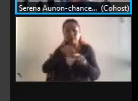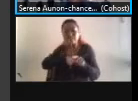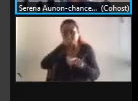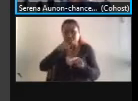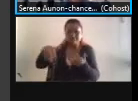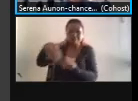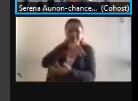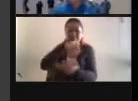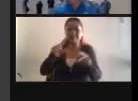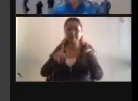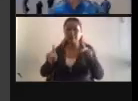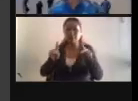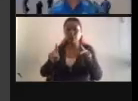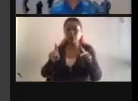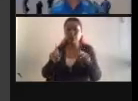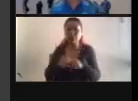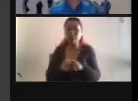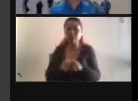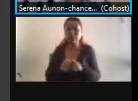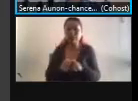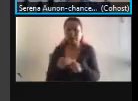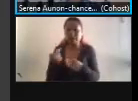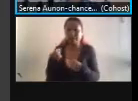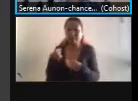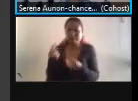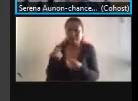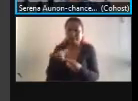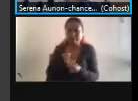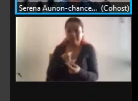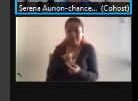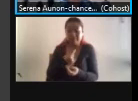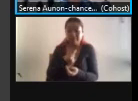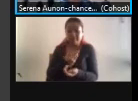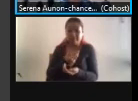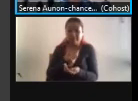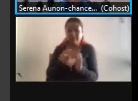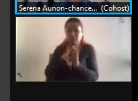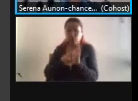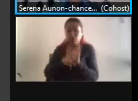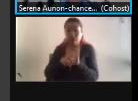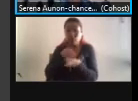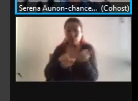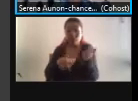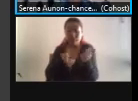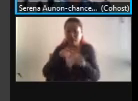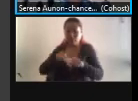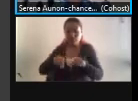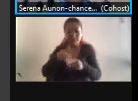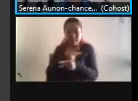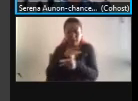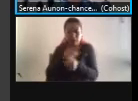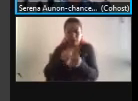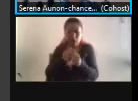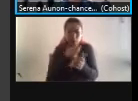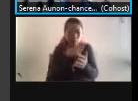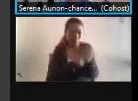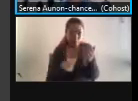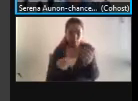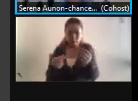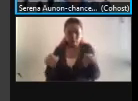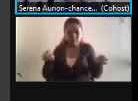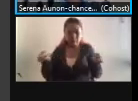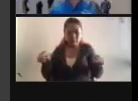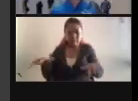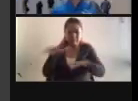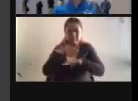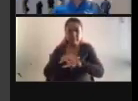And for the life of me, as an undergraduate student, I could not figure out the best way to blend that, but my friends could.